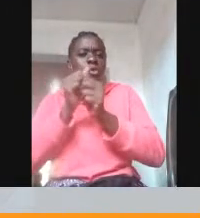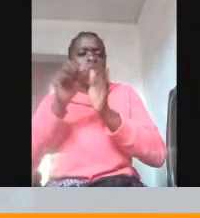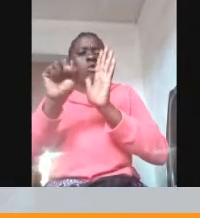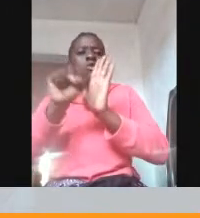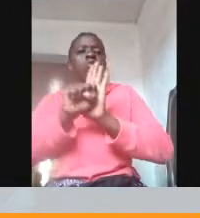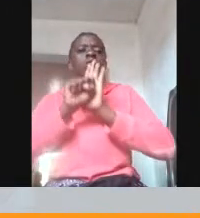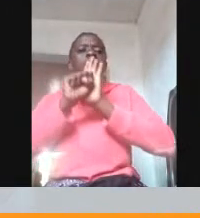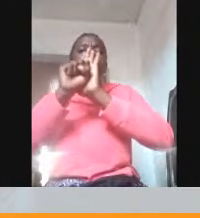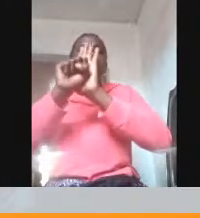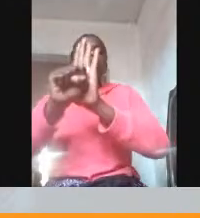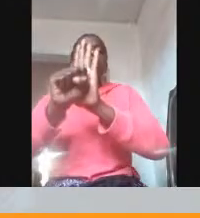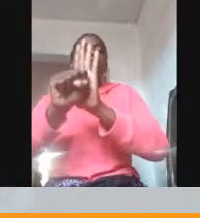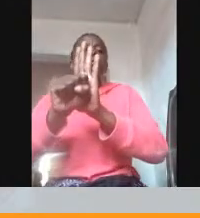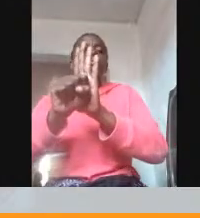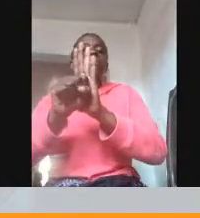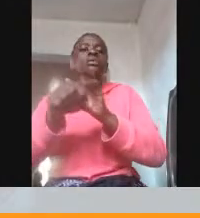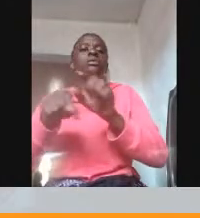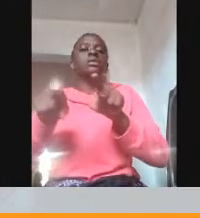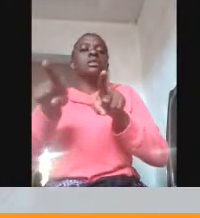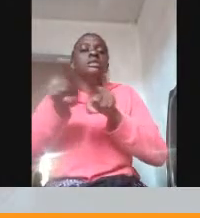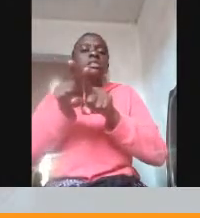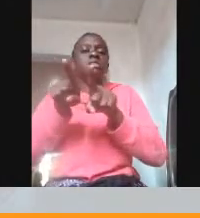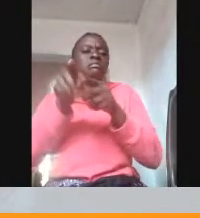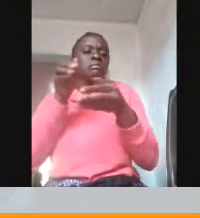Yes, because we said